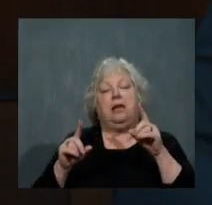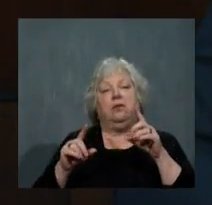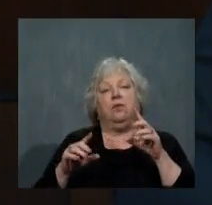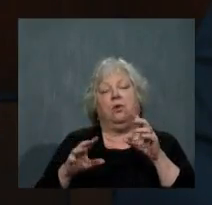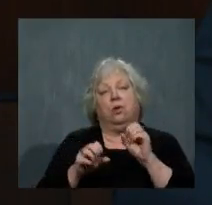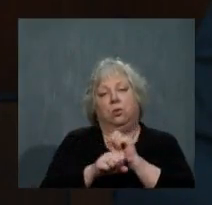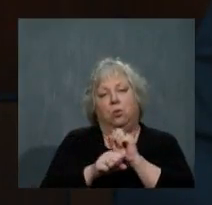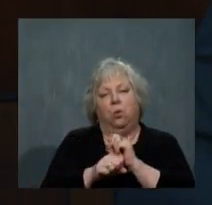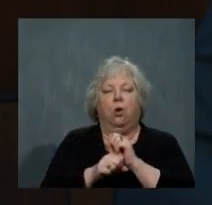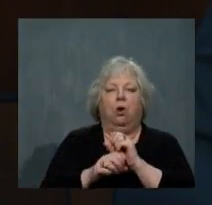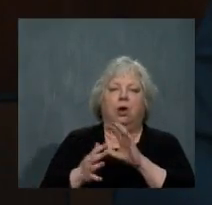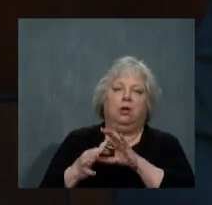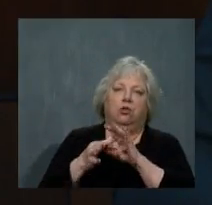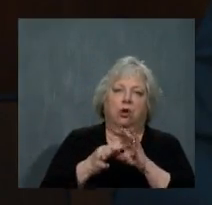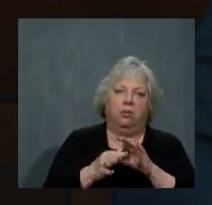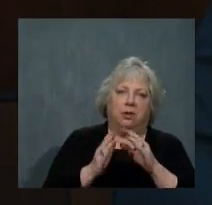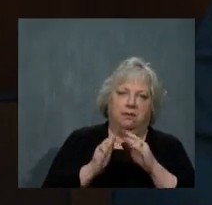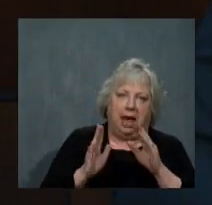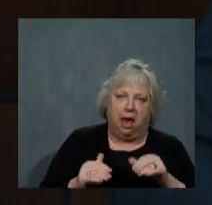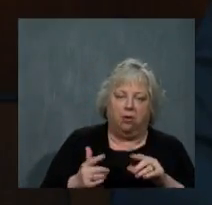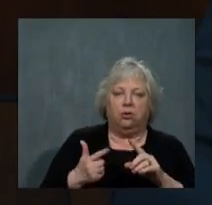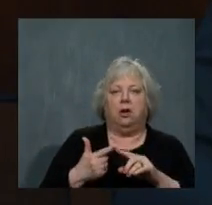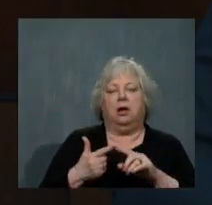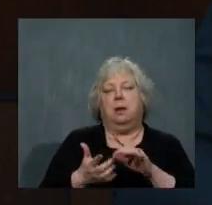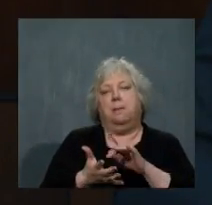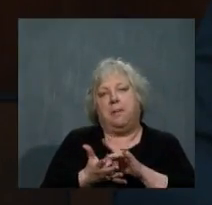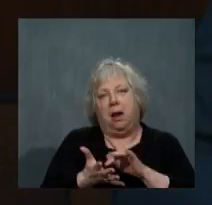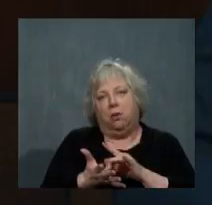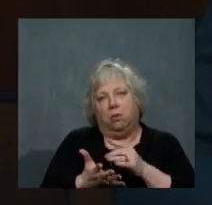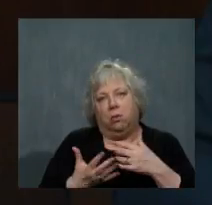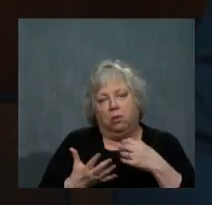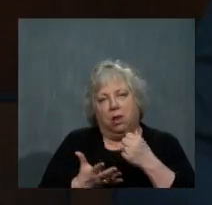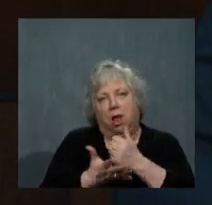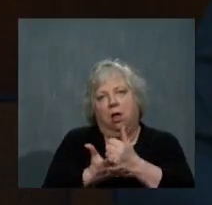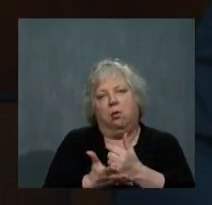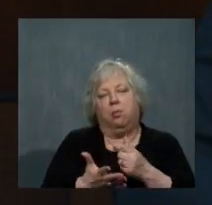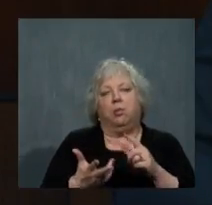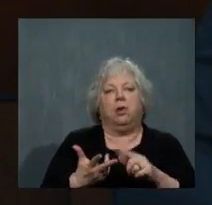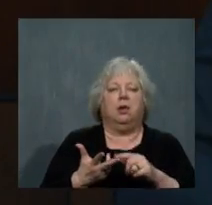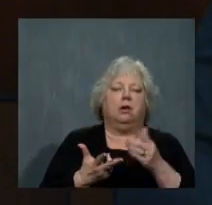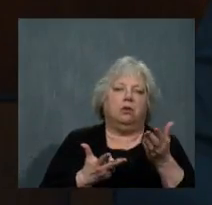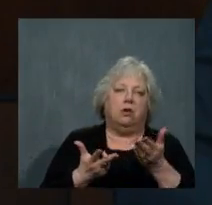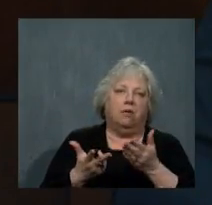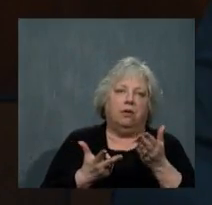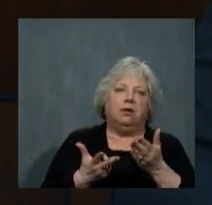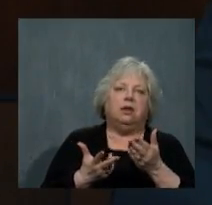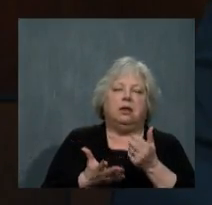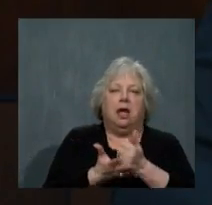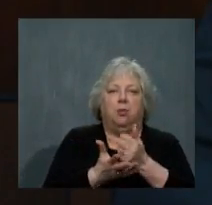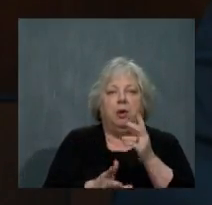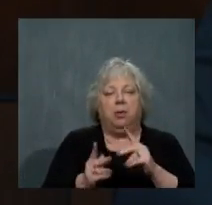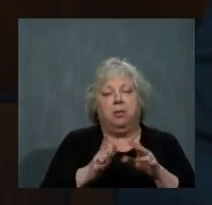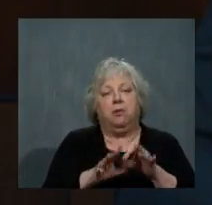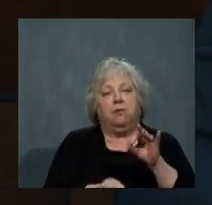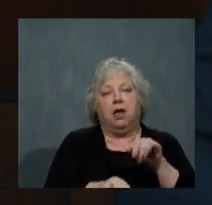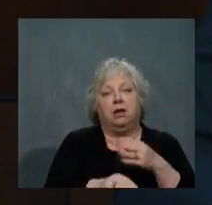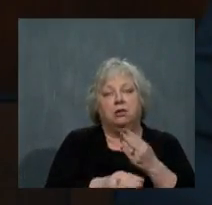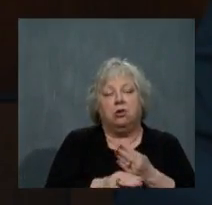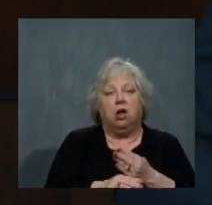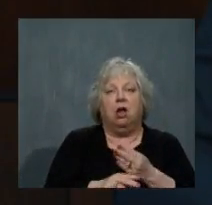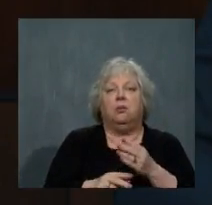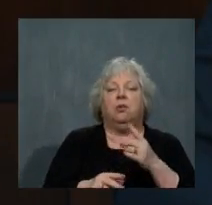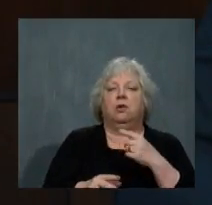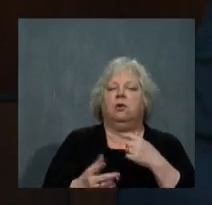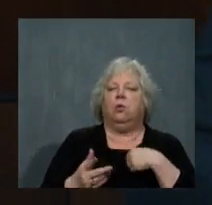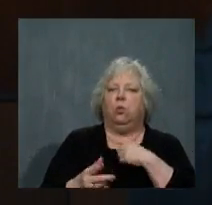way in terms of housing, in terms of medical health and services, helping people find jobs.